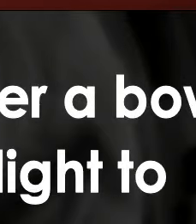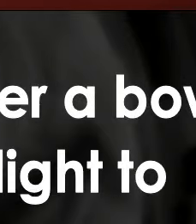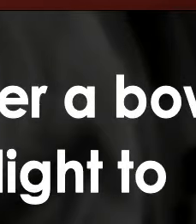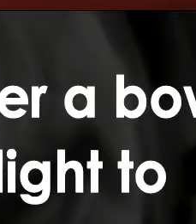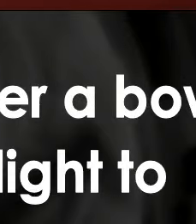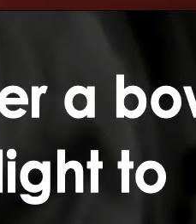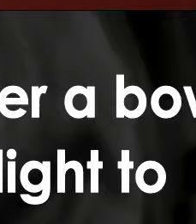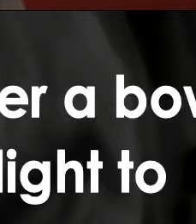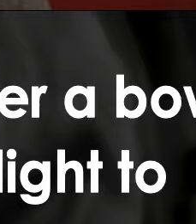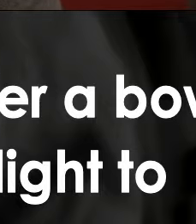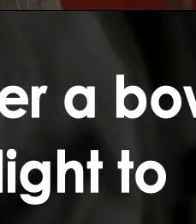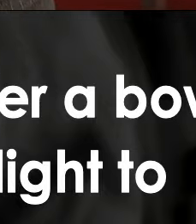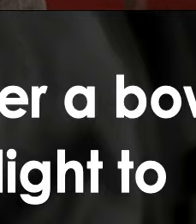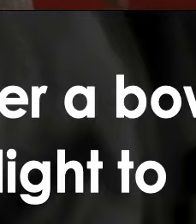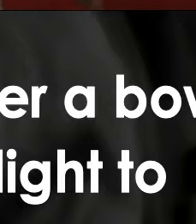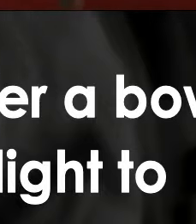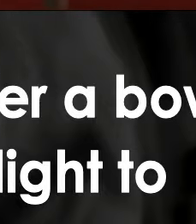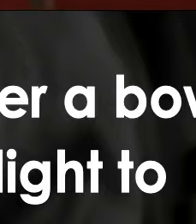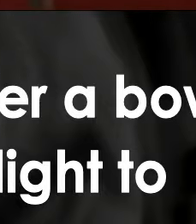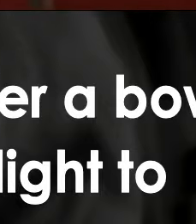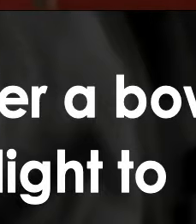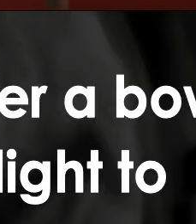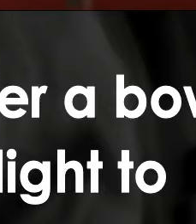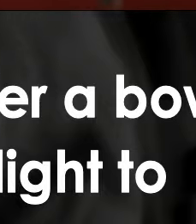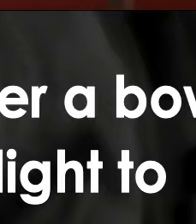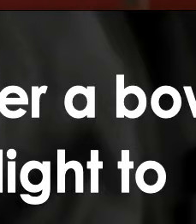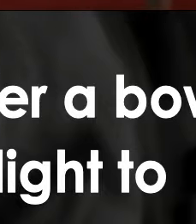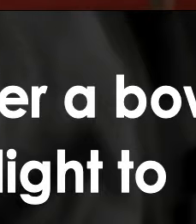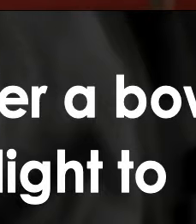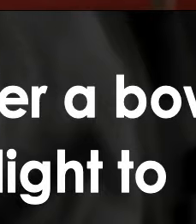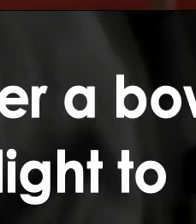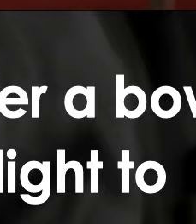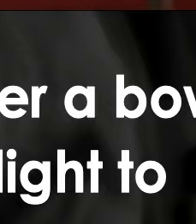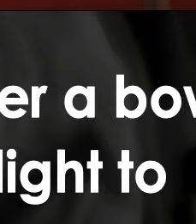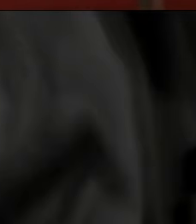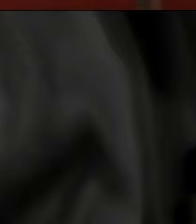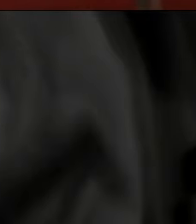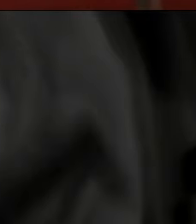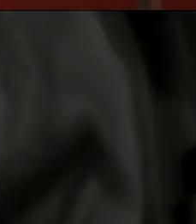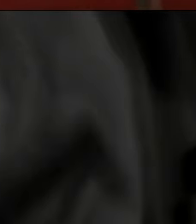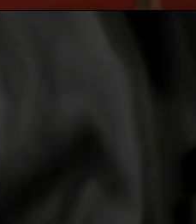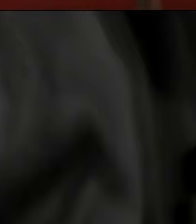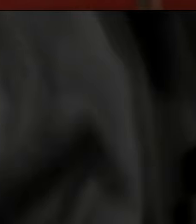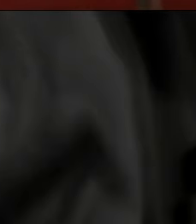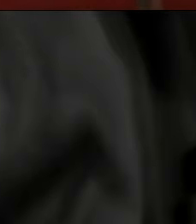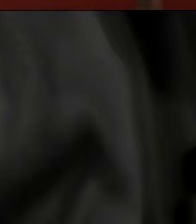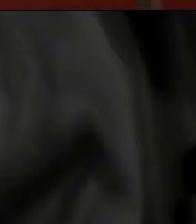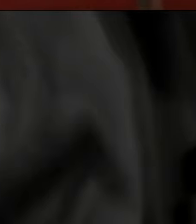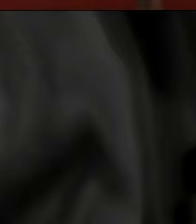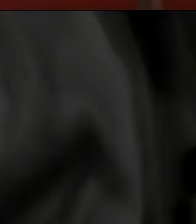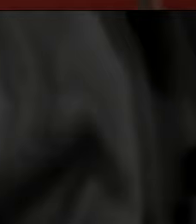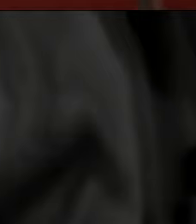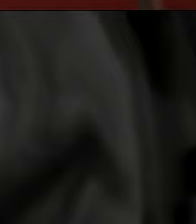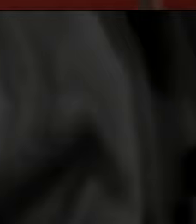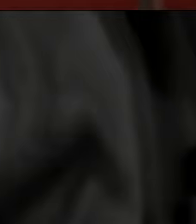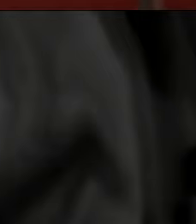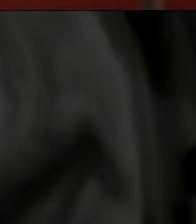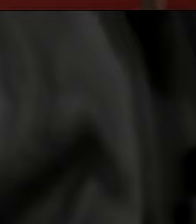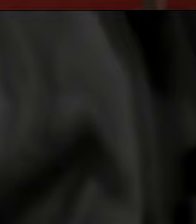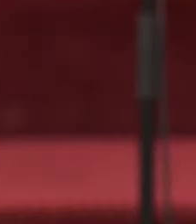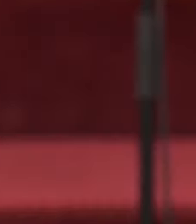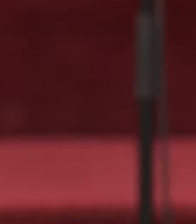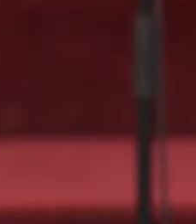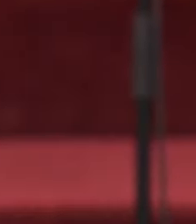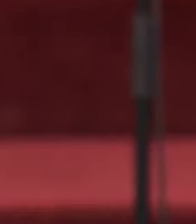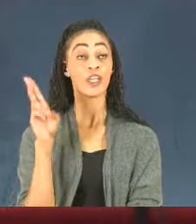light a lamp and put it under a bowl. Instead, they put it on a stand, and it gives light to everyone in the house. So I want to spend some